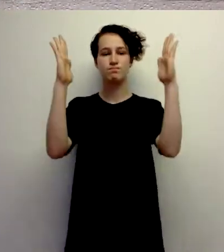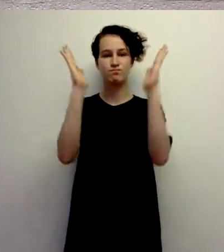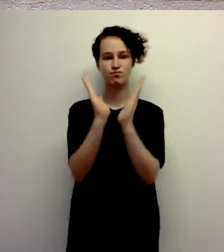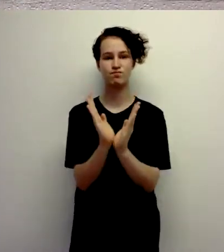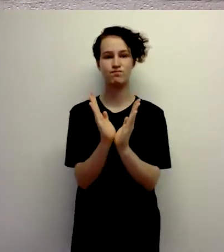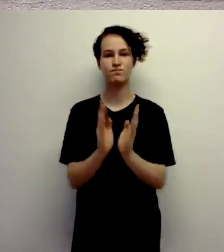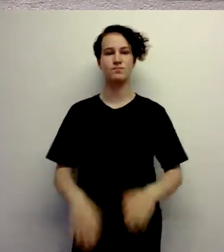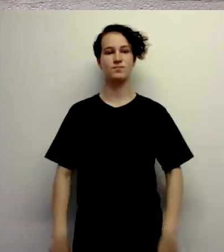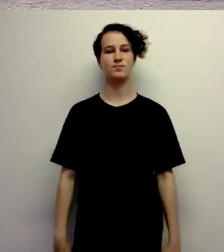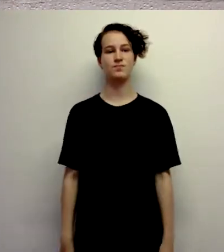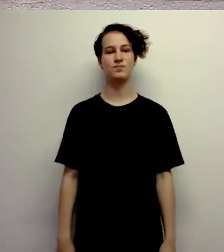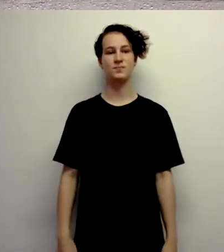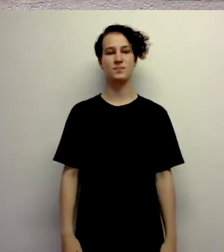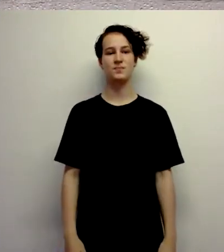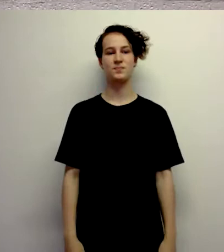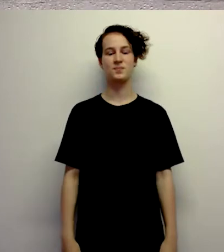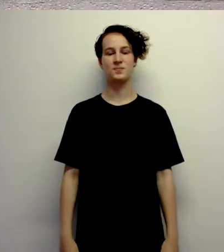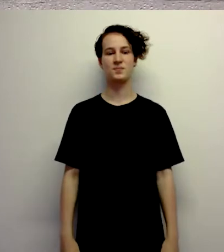a funnel,